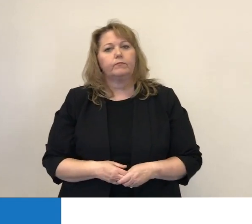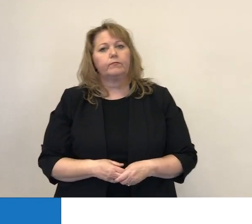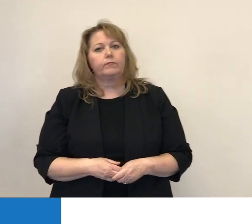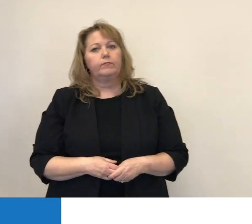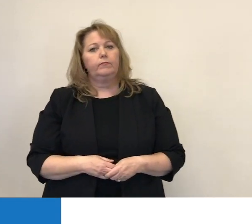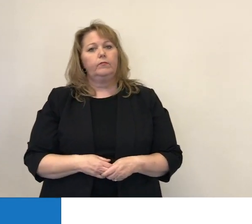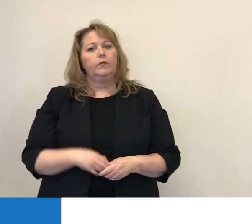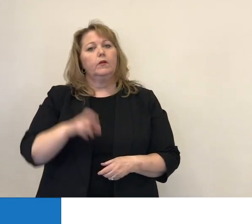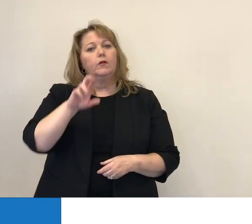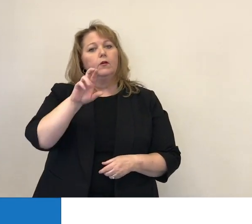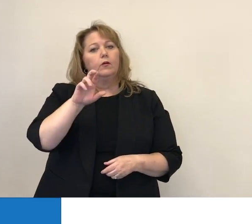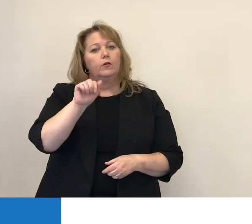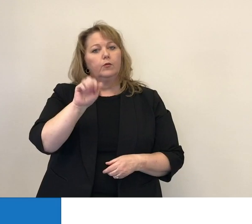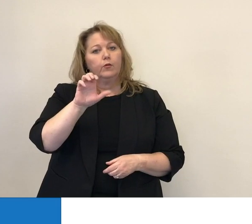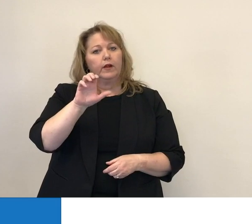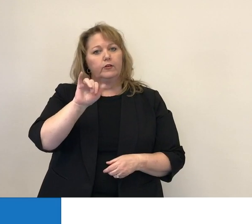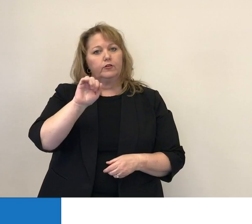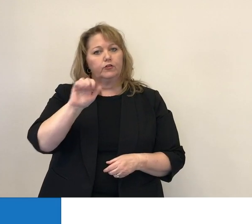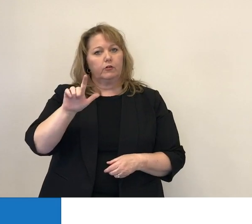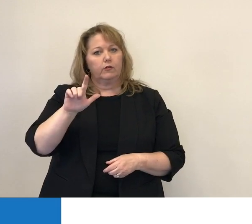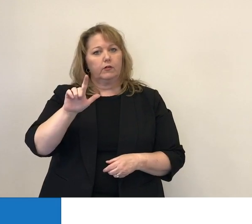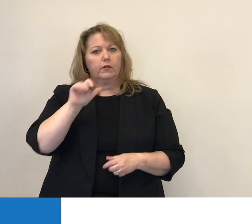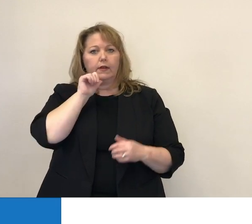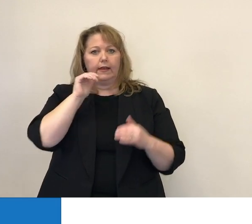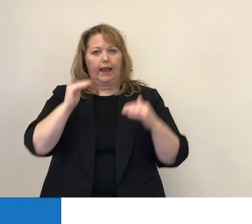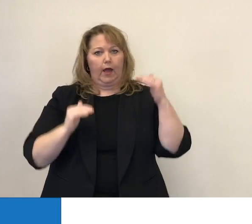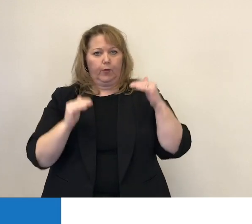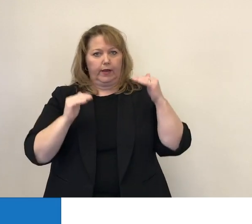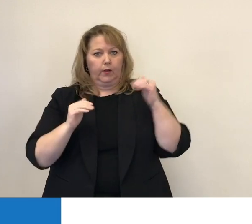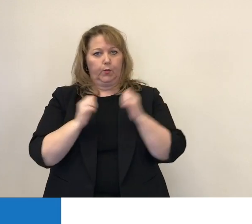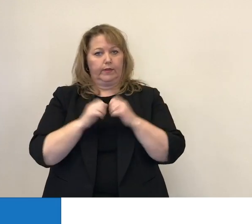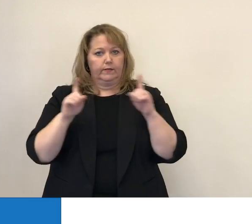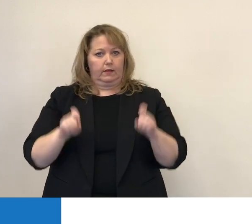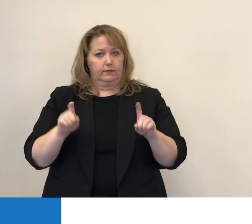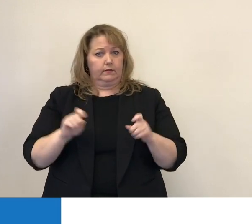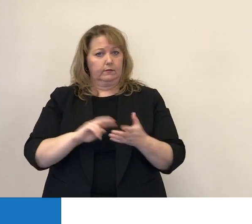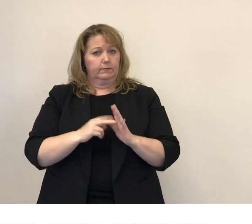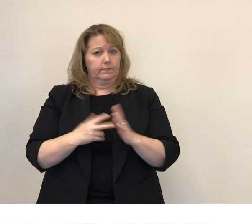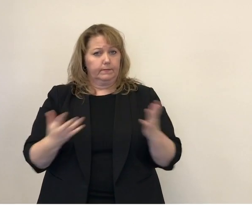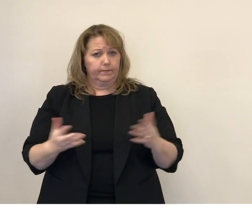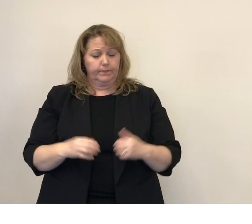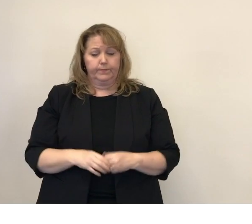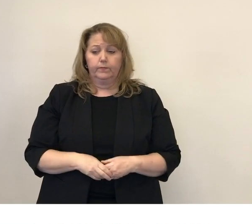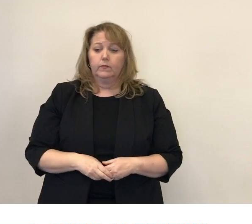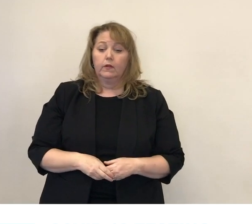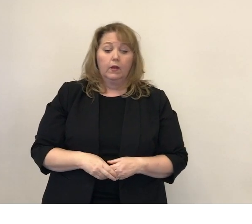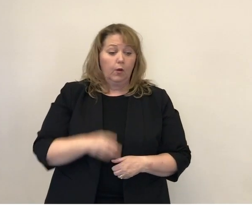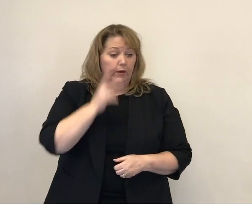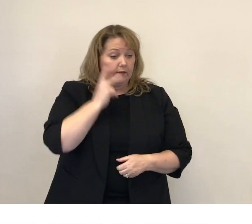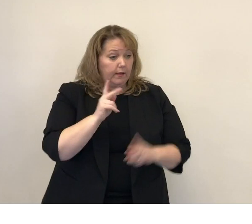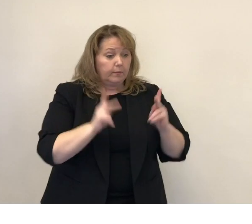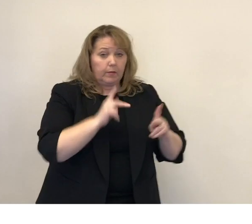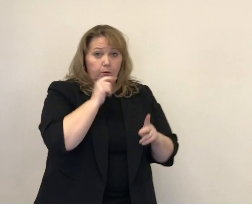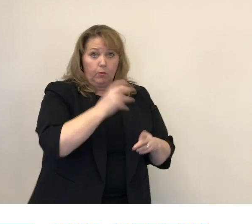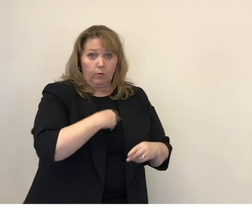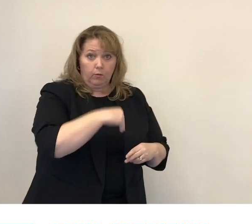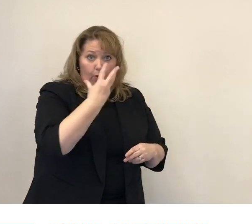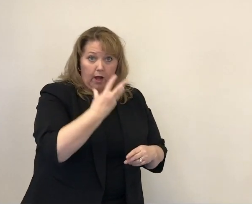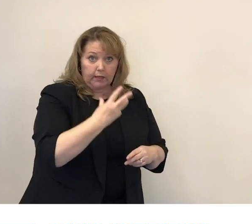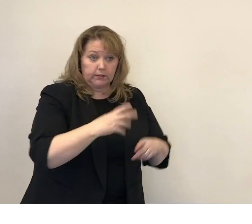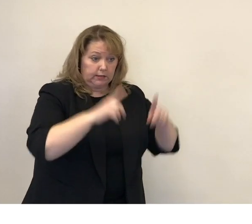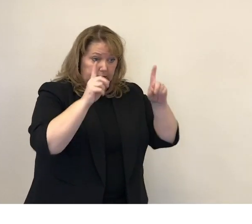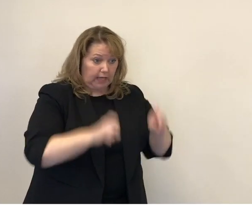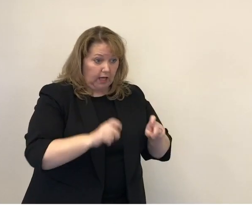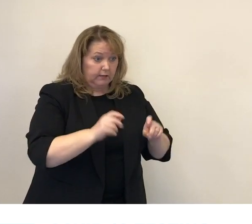nation. From the limited data we have so far at the state level on the demographics of those tested for COVID-19, we